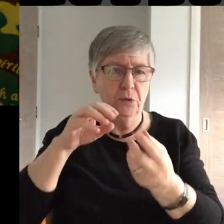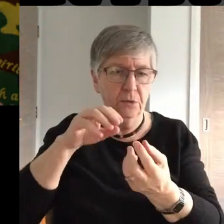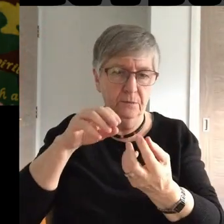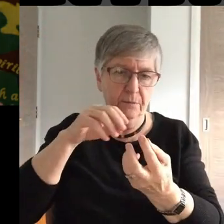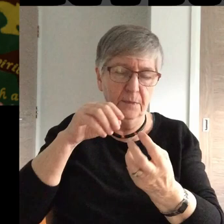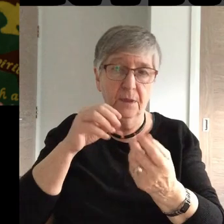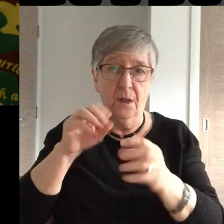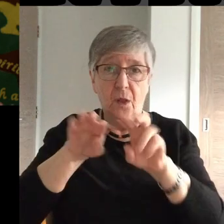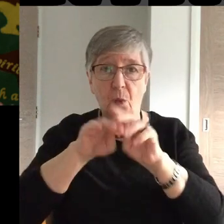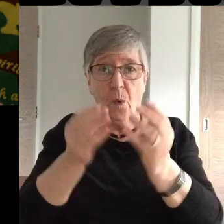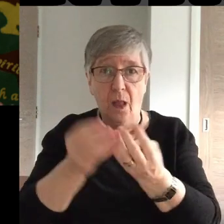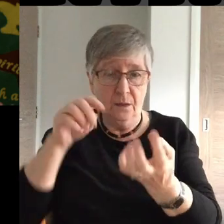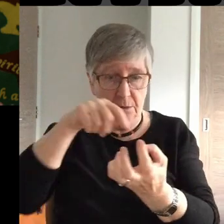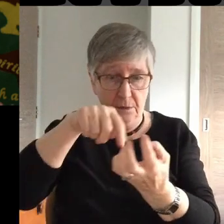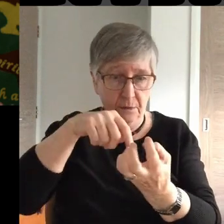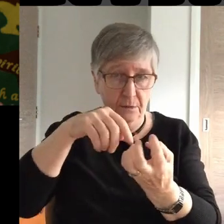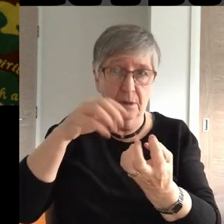world.